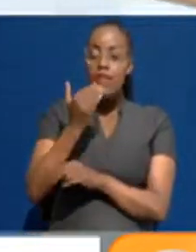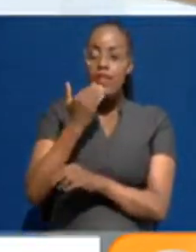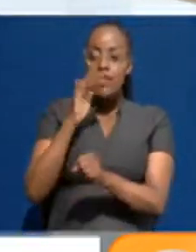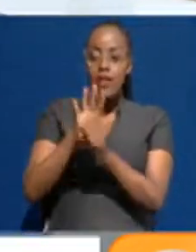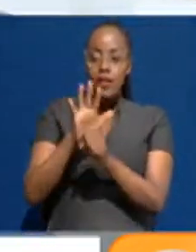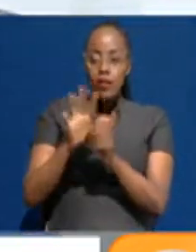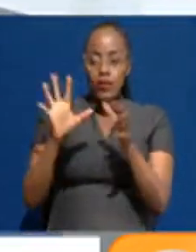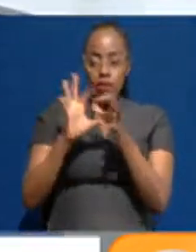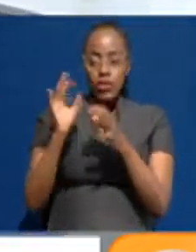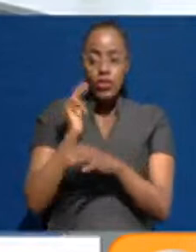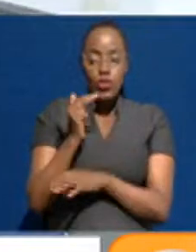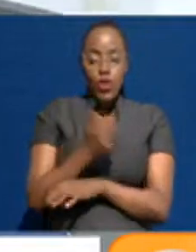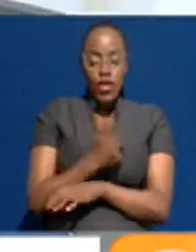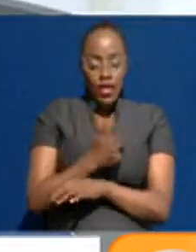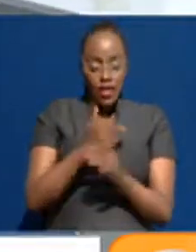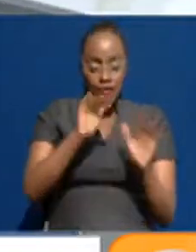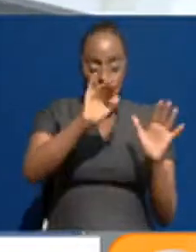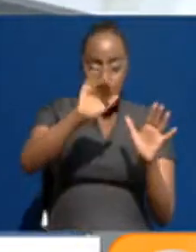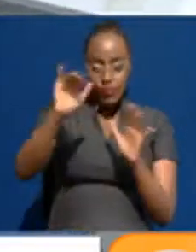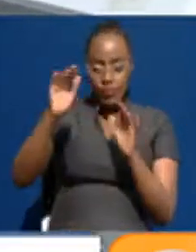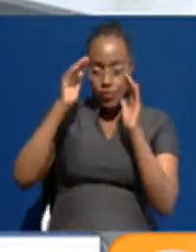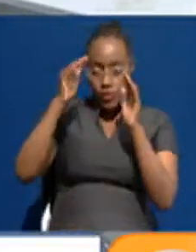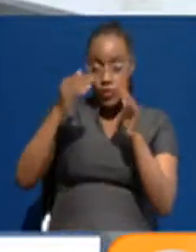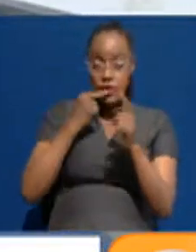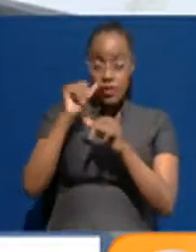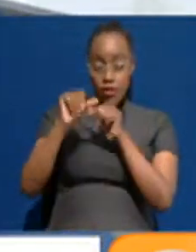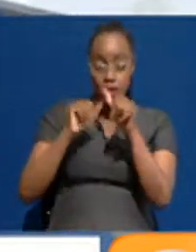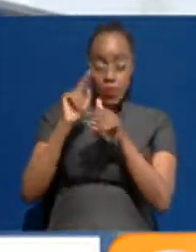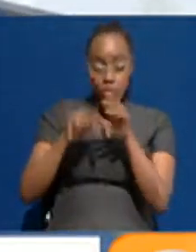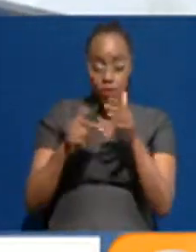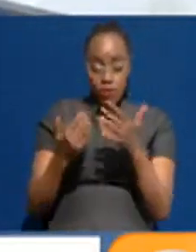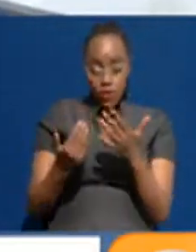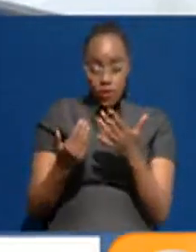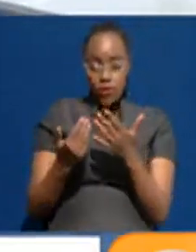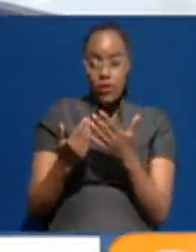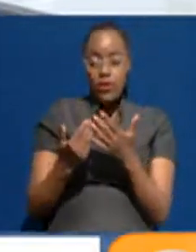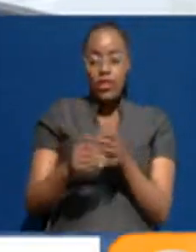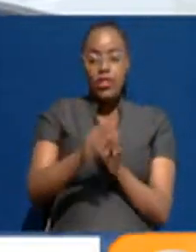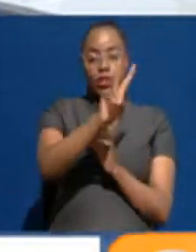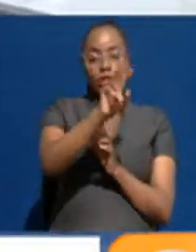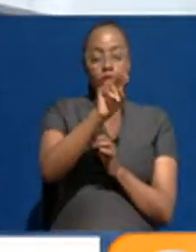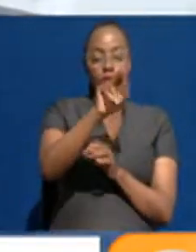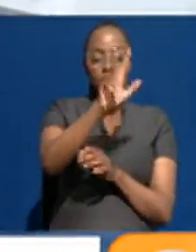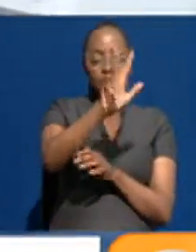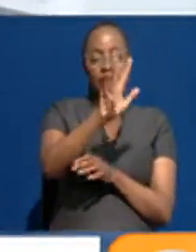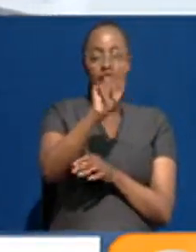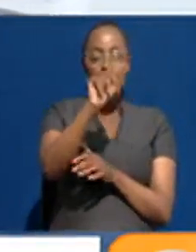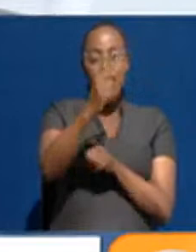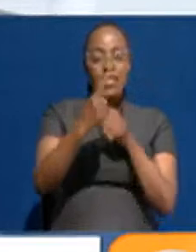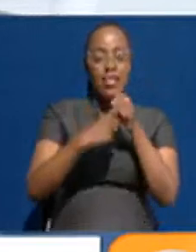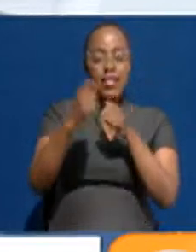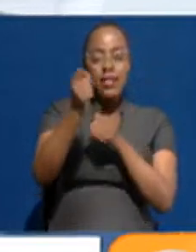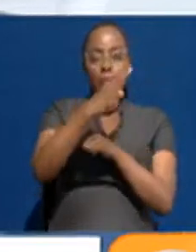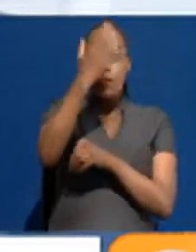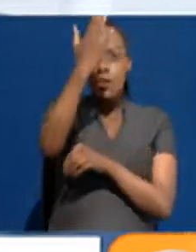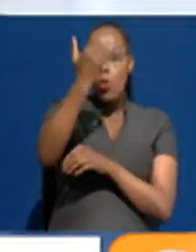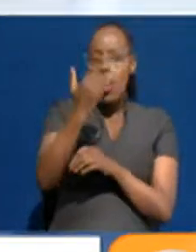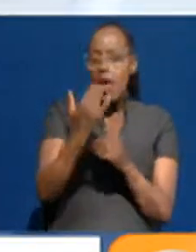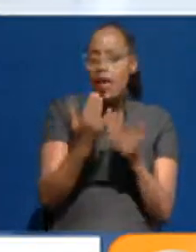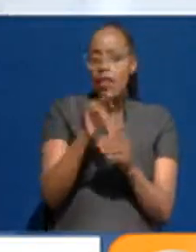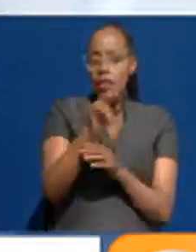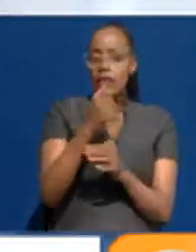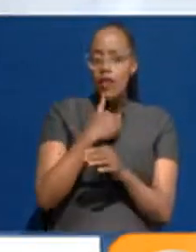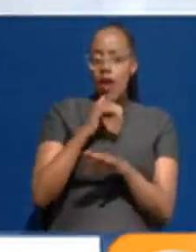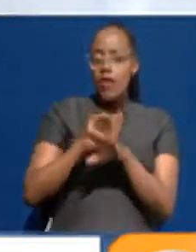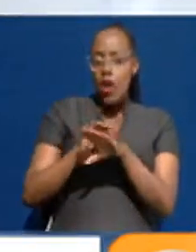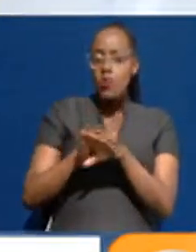us. So we'll talk about your half one 2023 results in a minute, because you know there was some